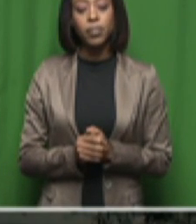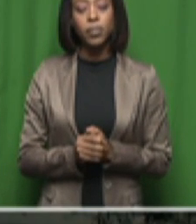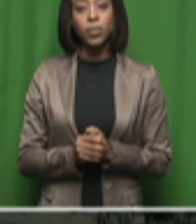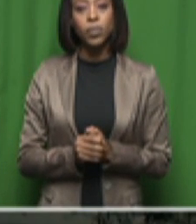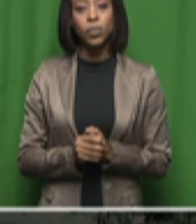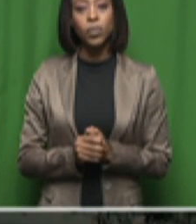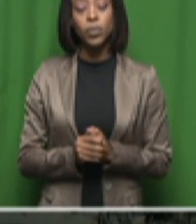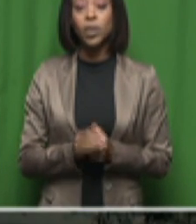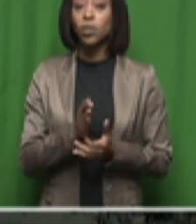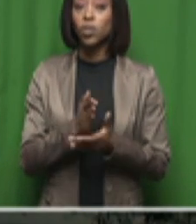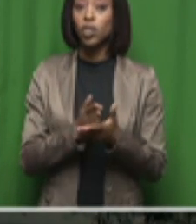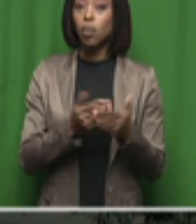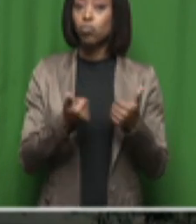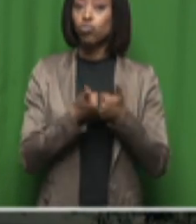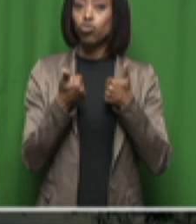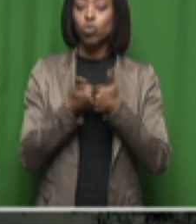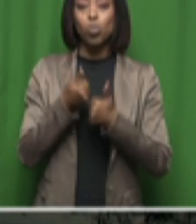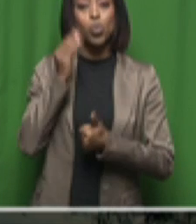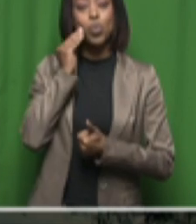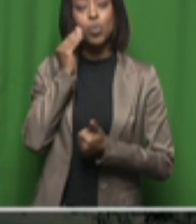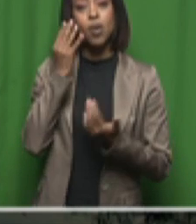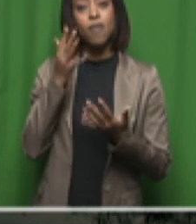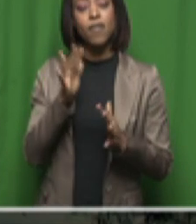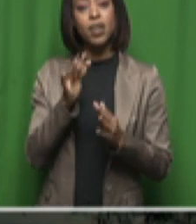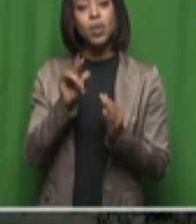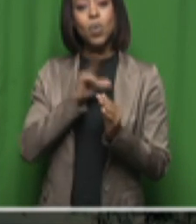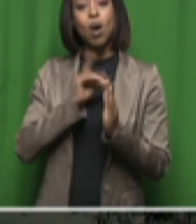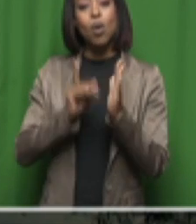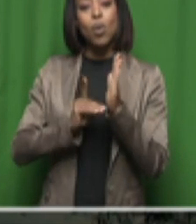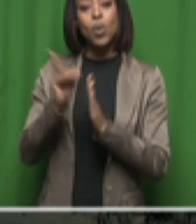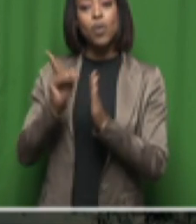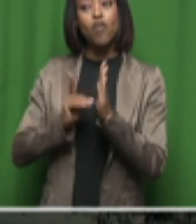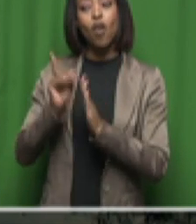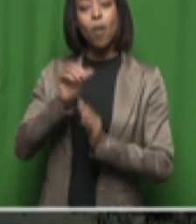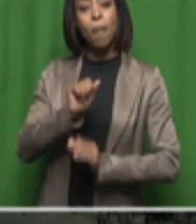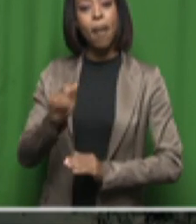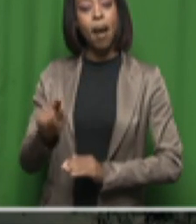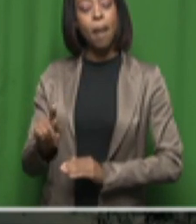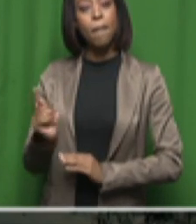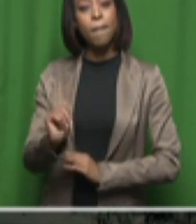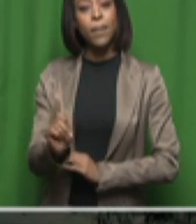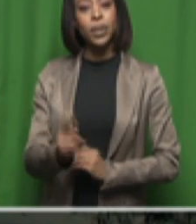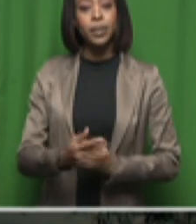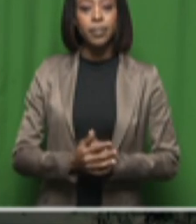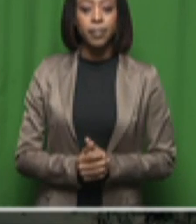And what were some of the challenges that you faced while developing Home-Spital?